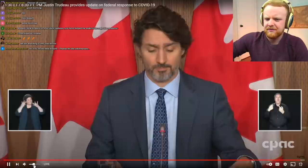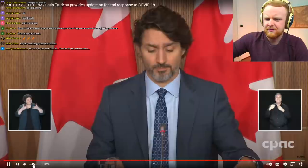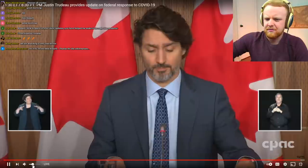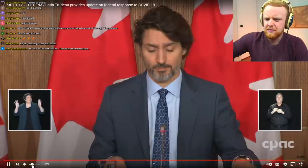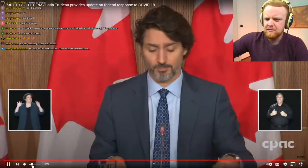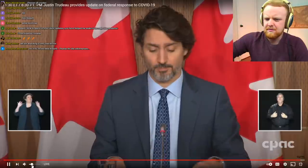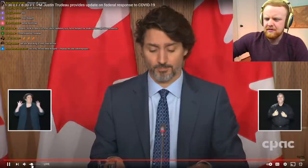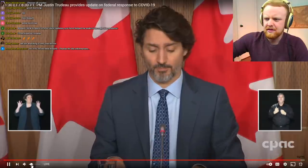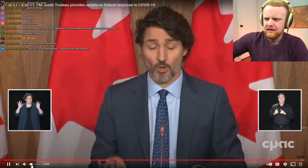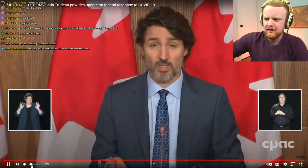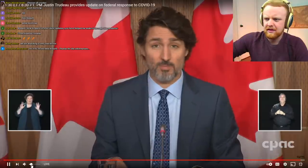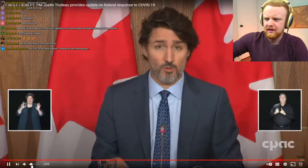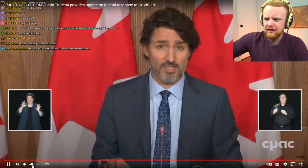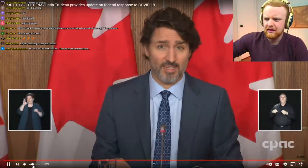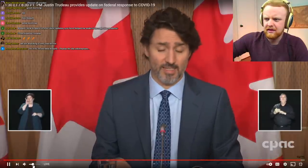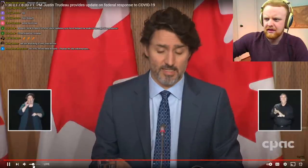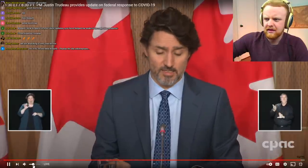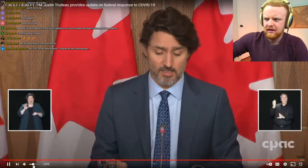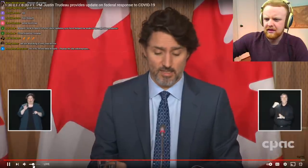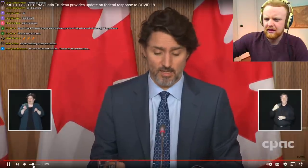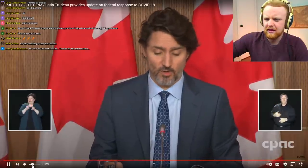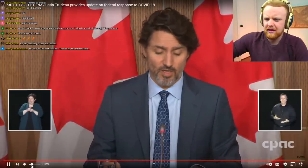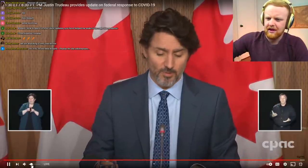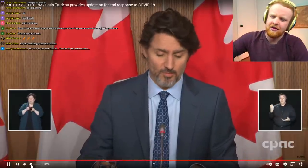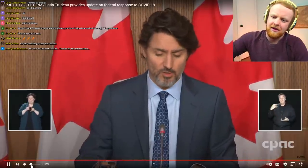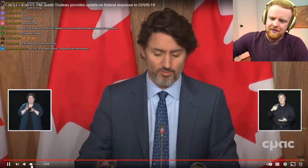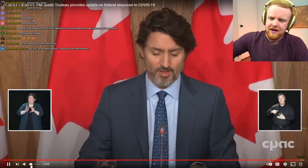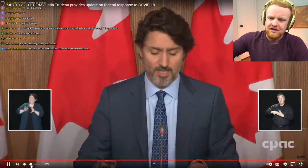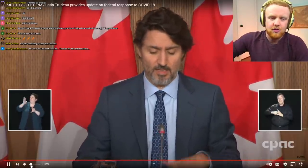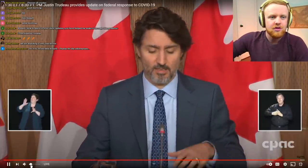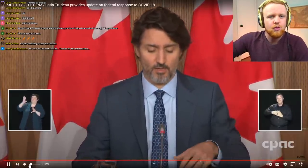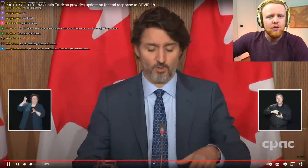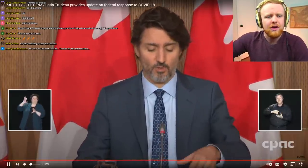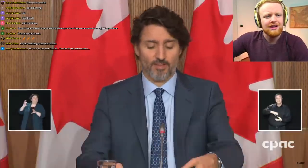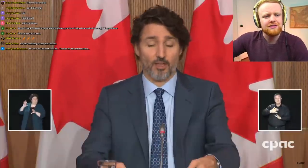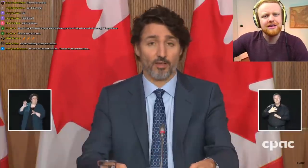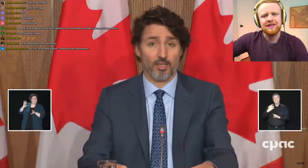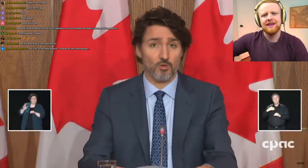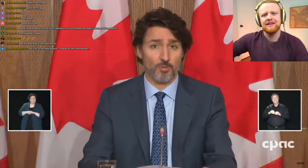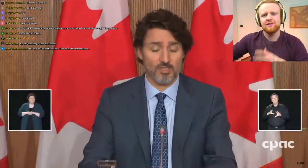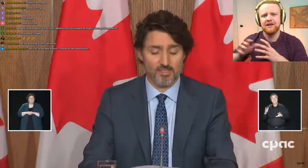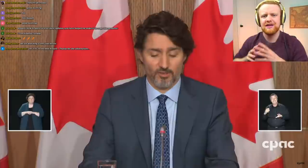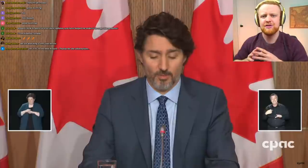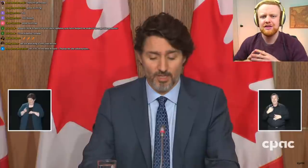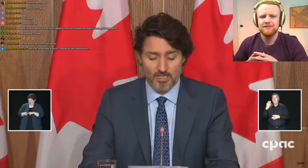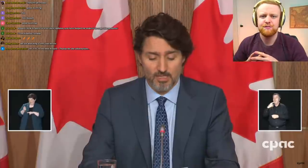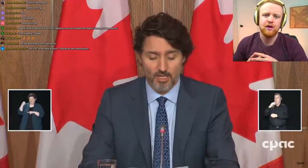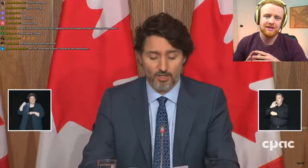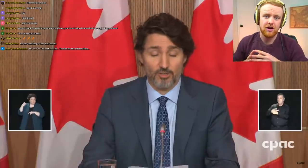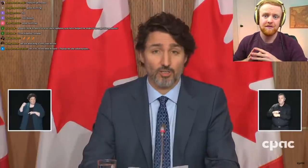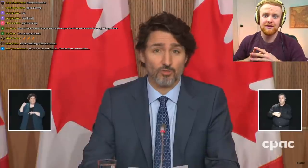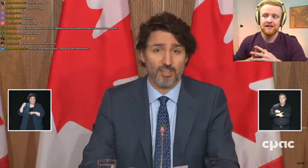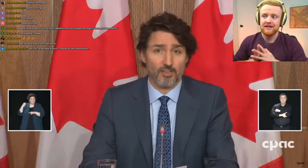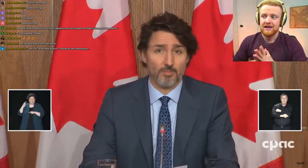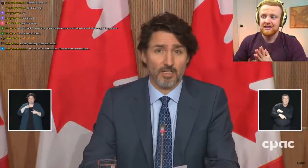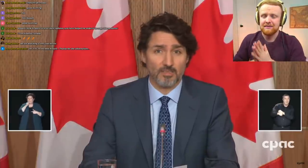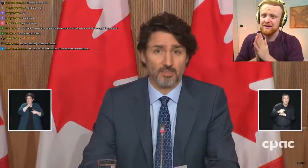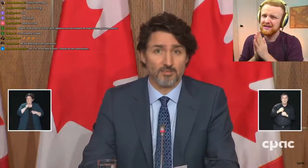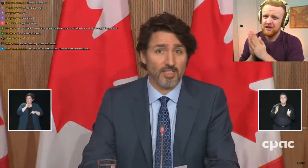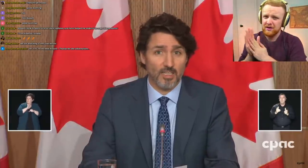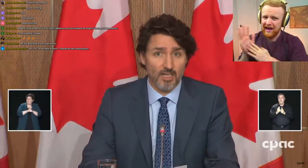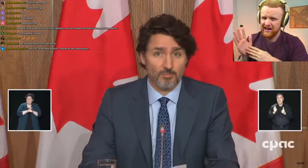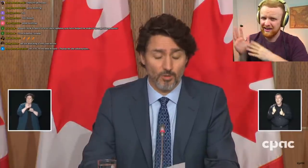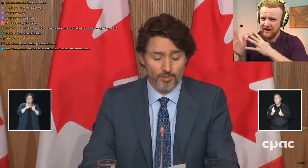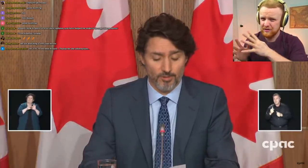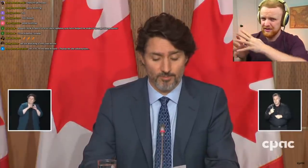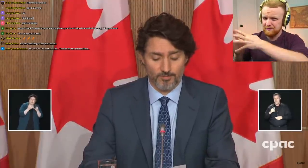avant. Au début de cette crise, okay, so the one interesting thing is when they do these press conferences, sometimes